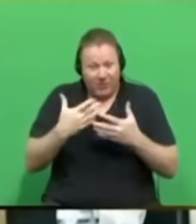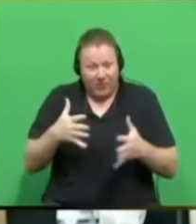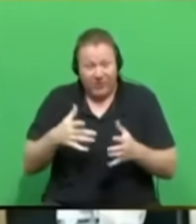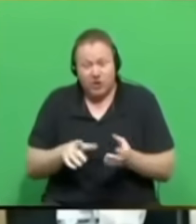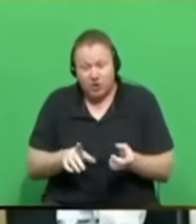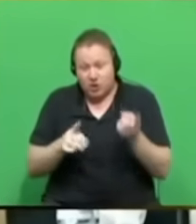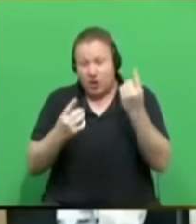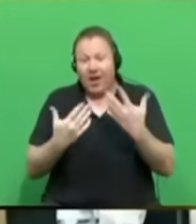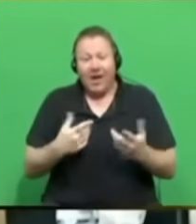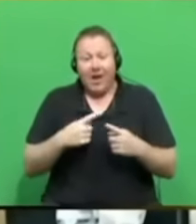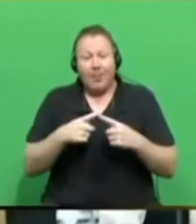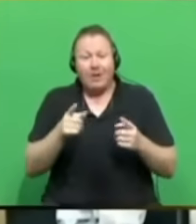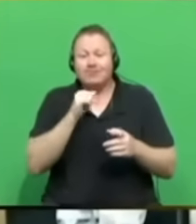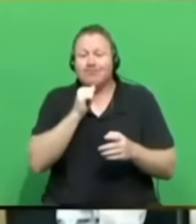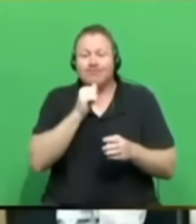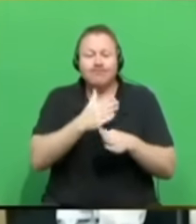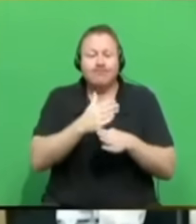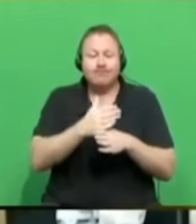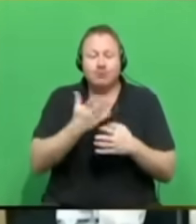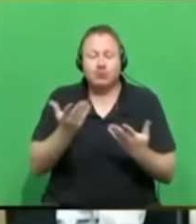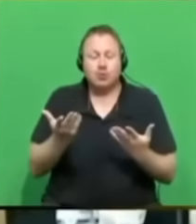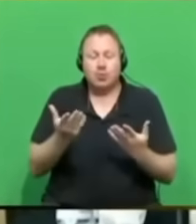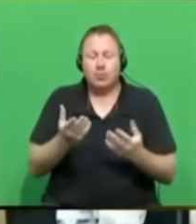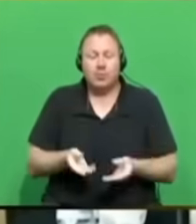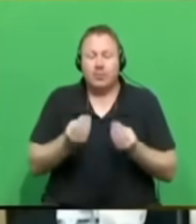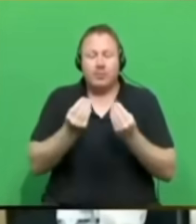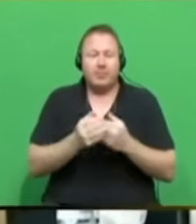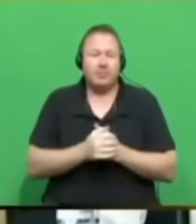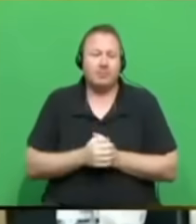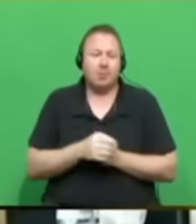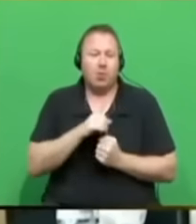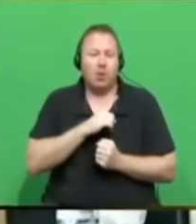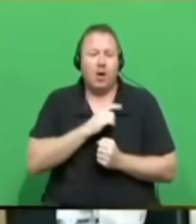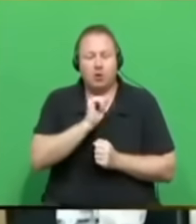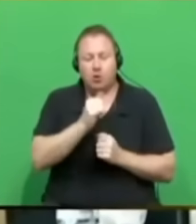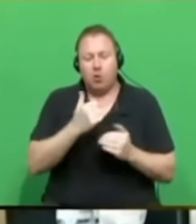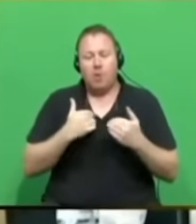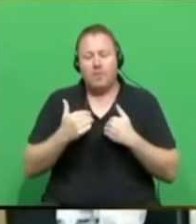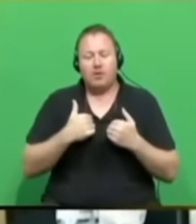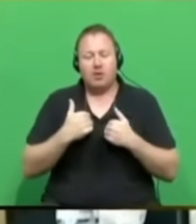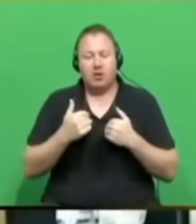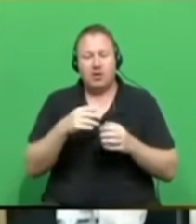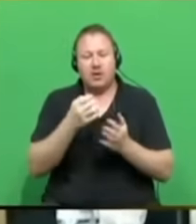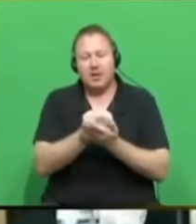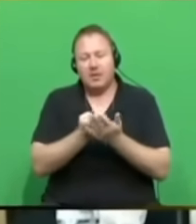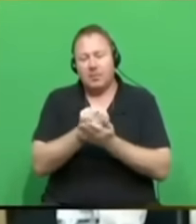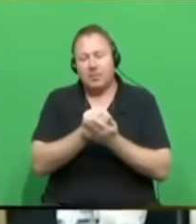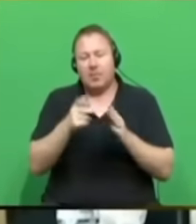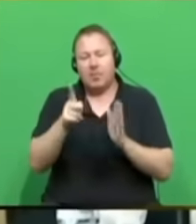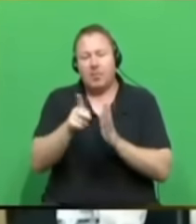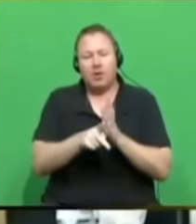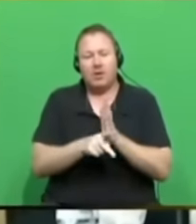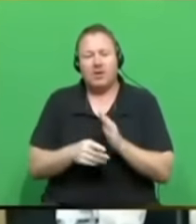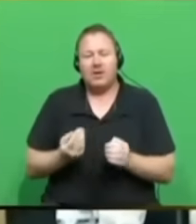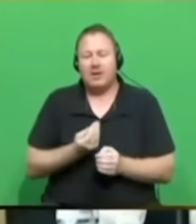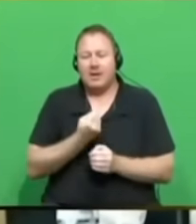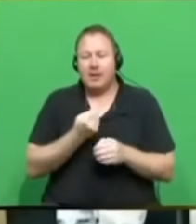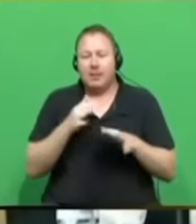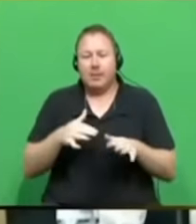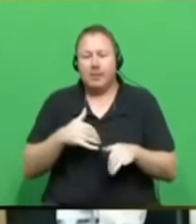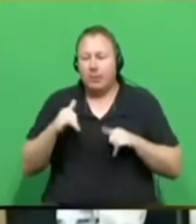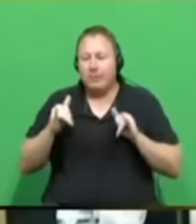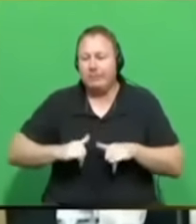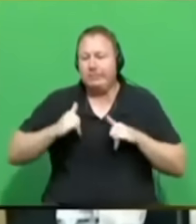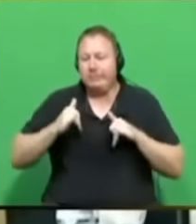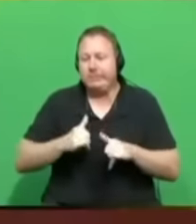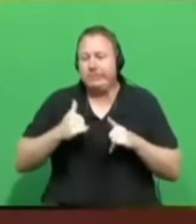jobs because of your administration's economic policies. These young people have been sentenced to a lifetime of despair